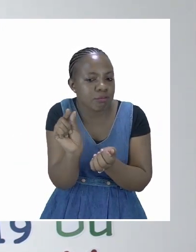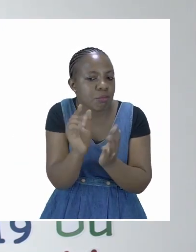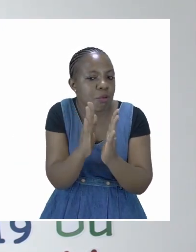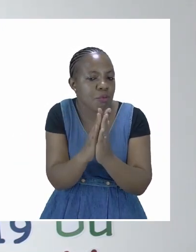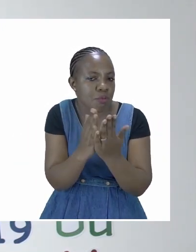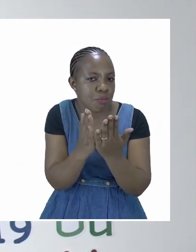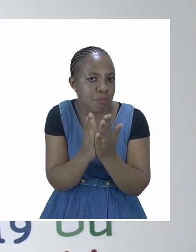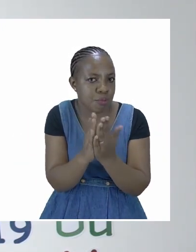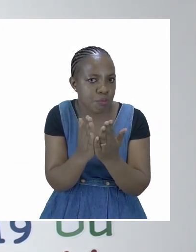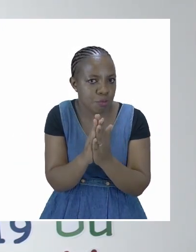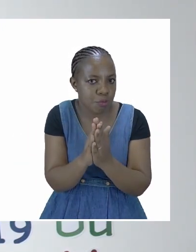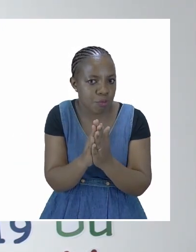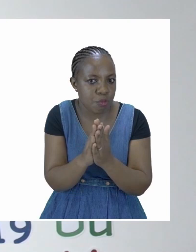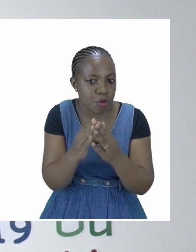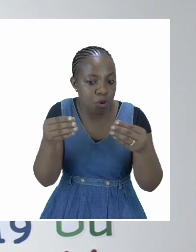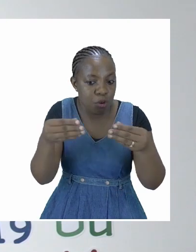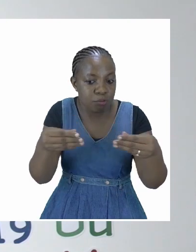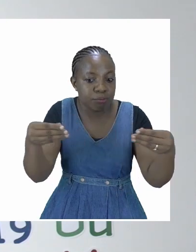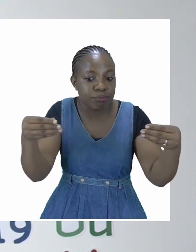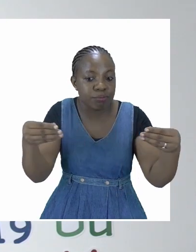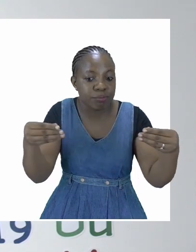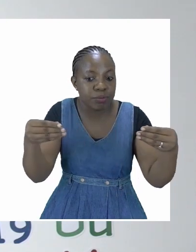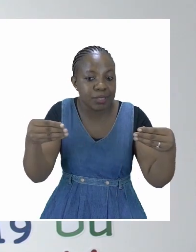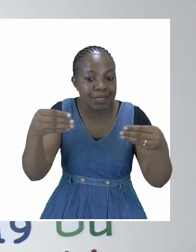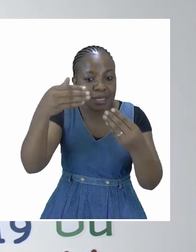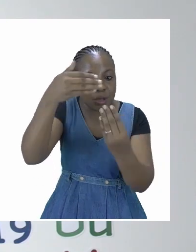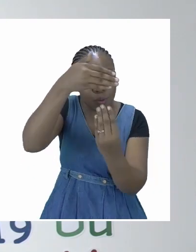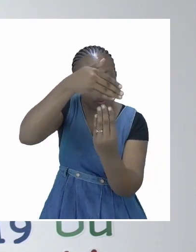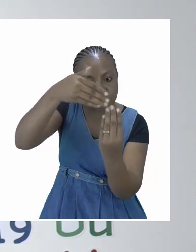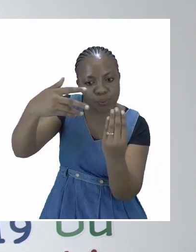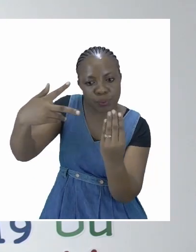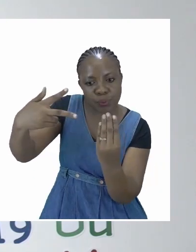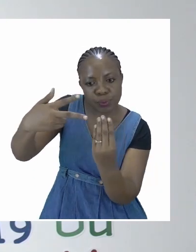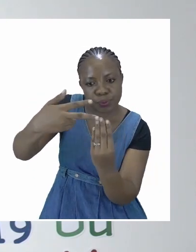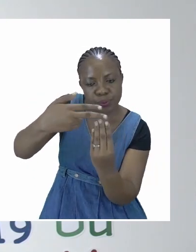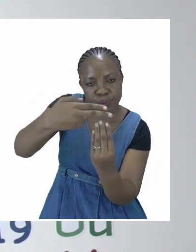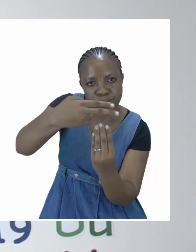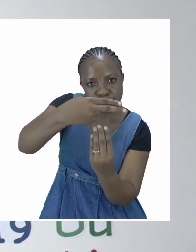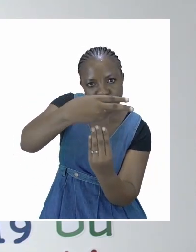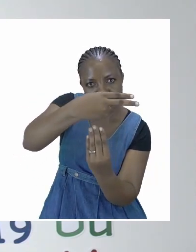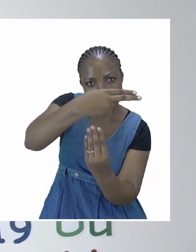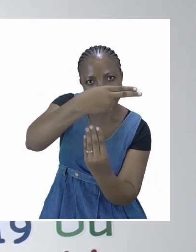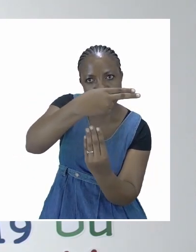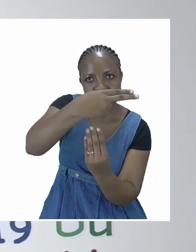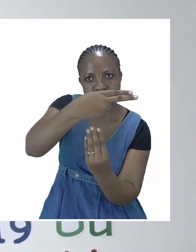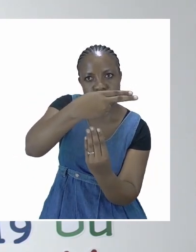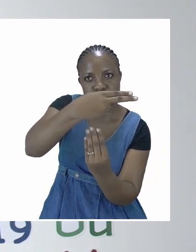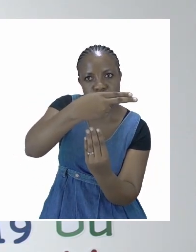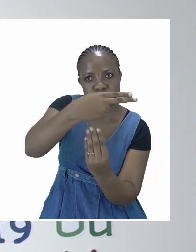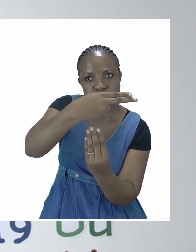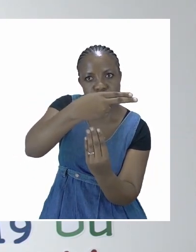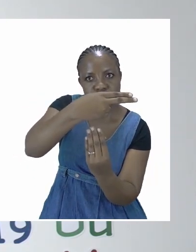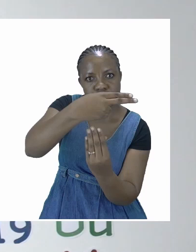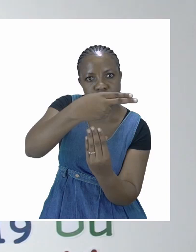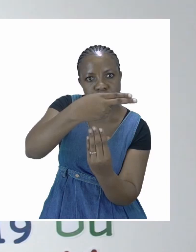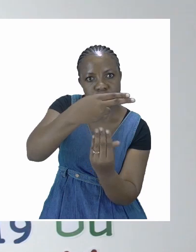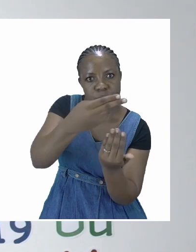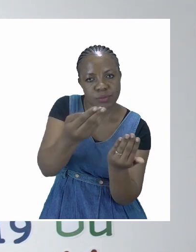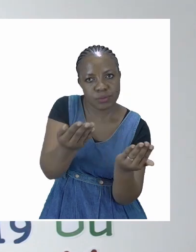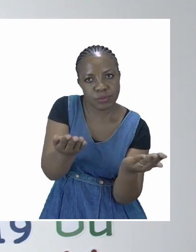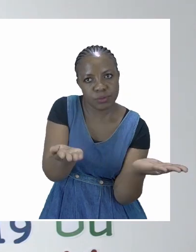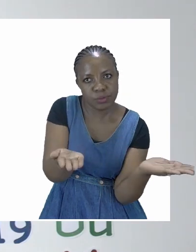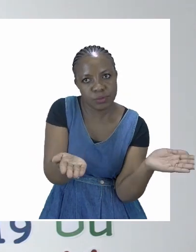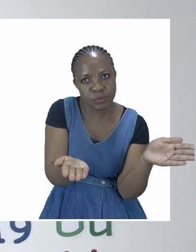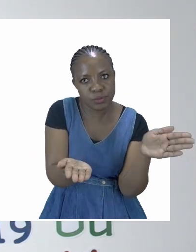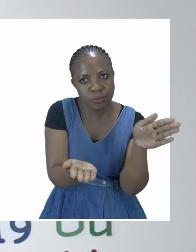booklet. Please cut the top of the lesson booklet with a pair of scissors and fold